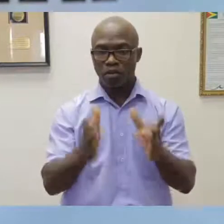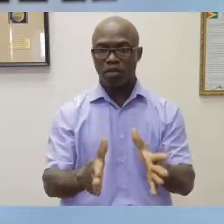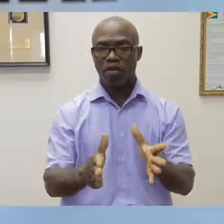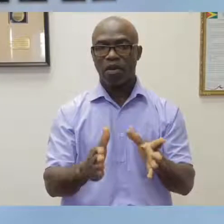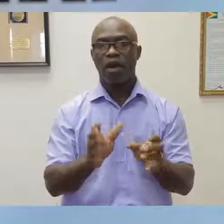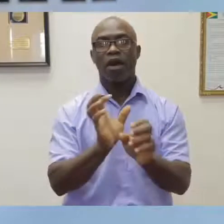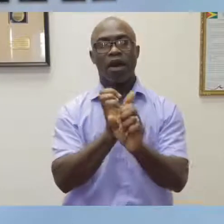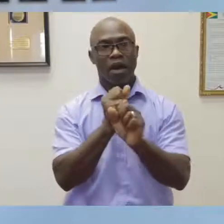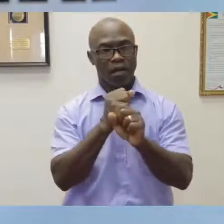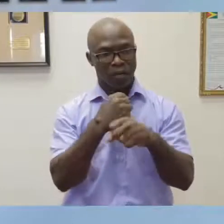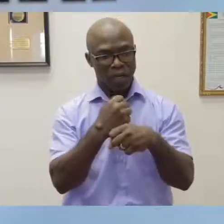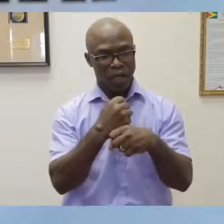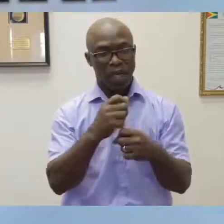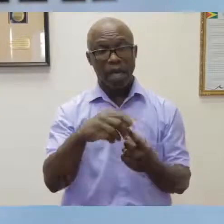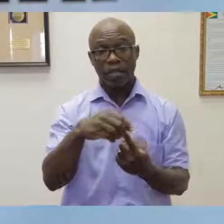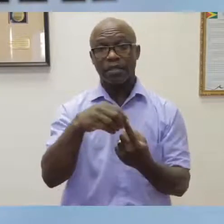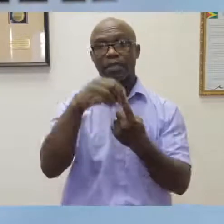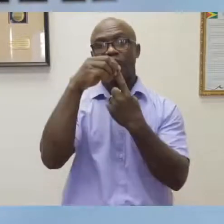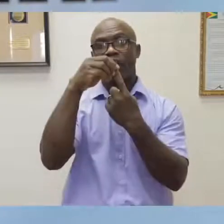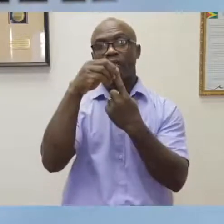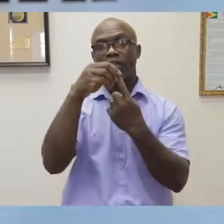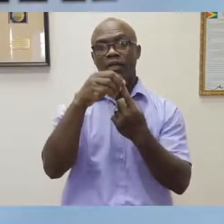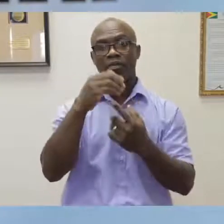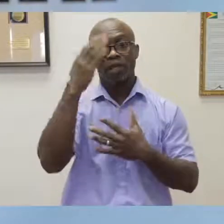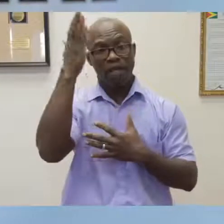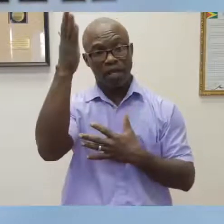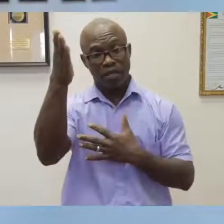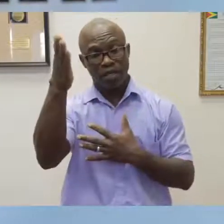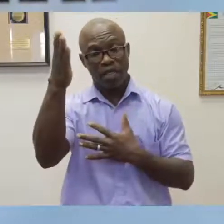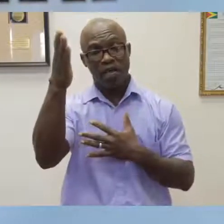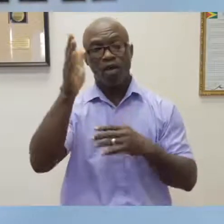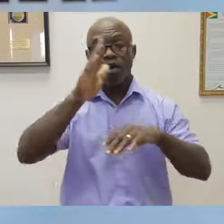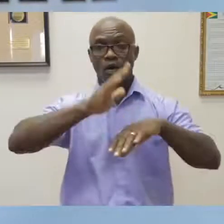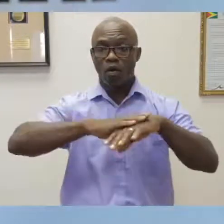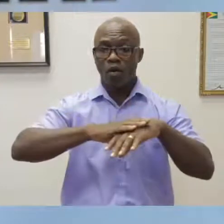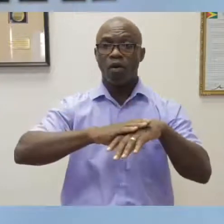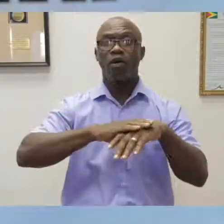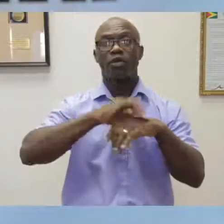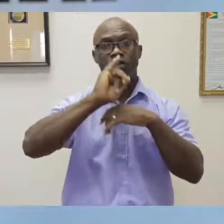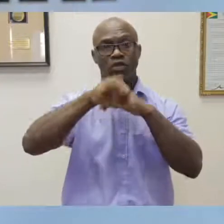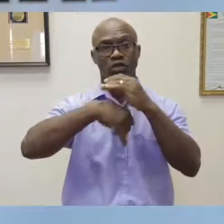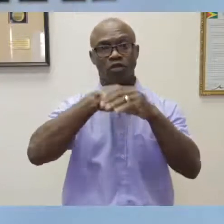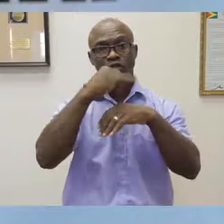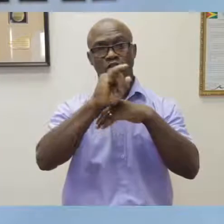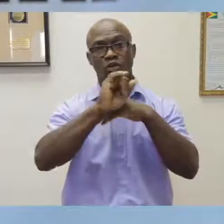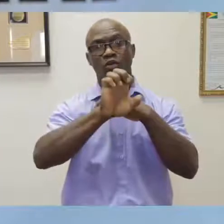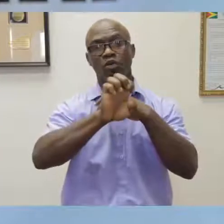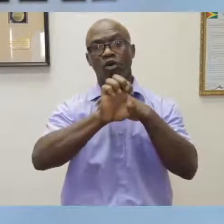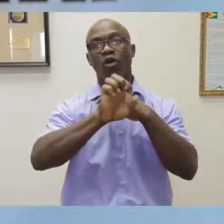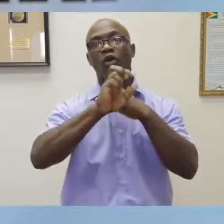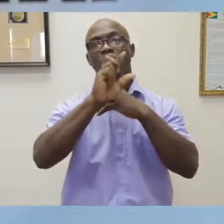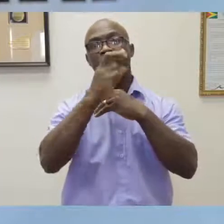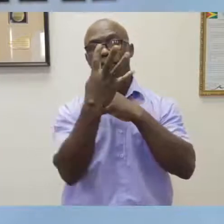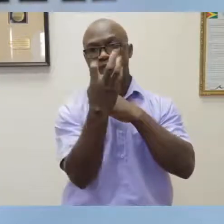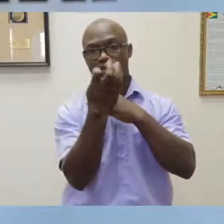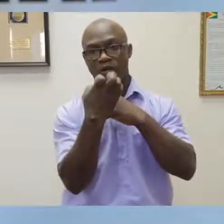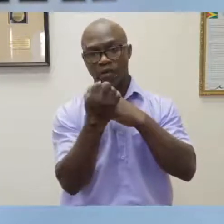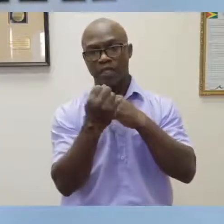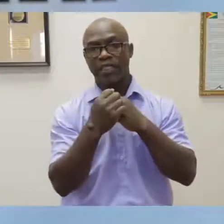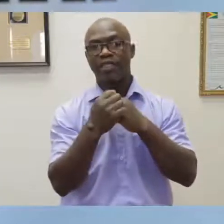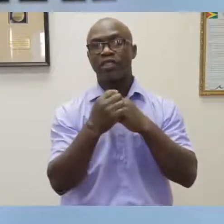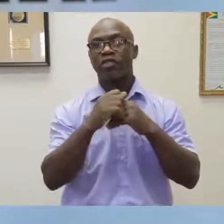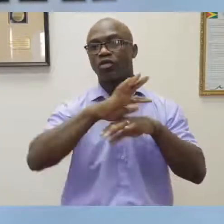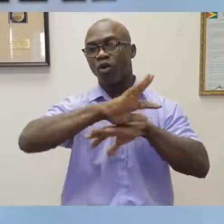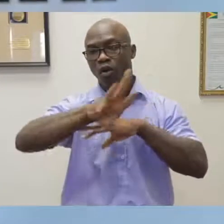a special appeal ahead of June 14, 2020 to all donors and